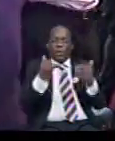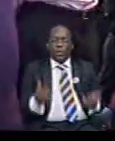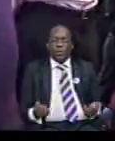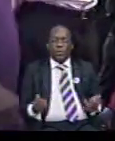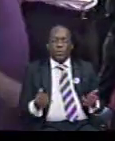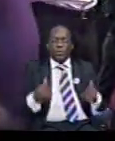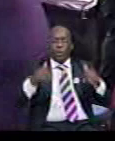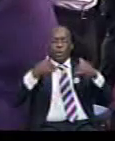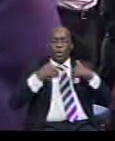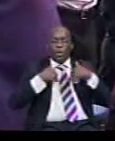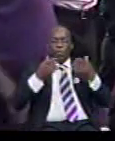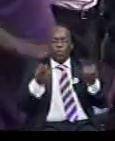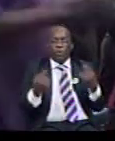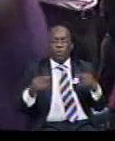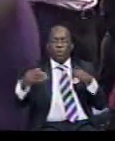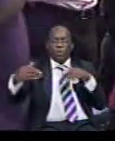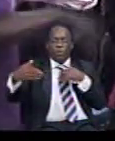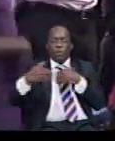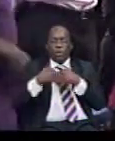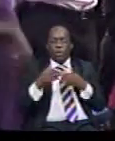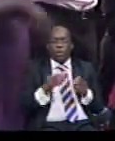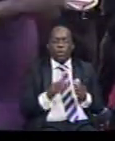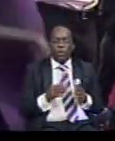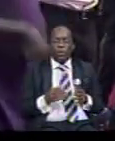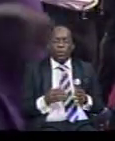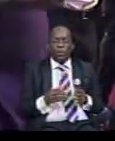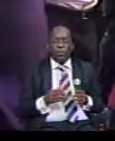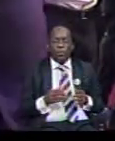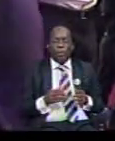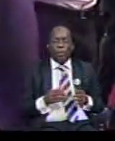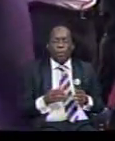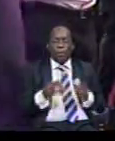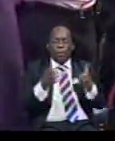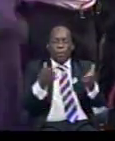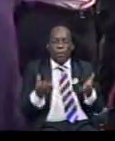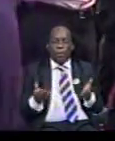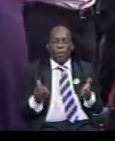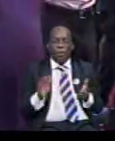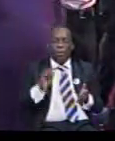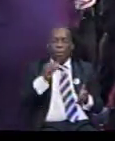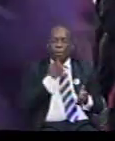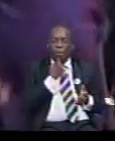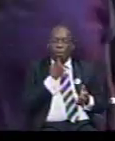has come back. Passion, zeal,